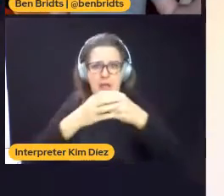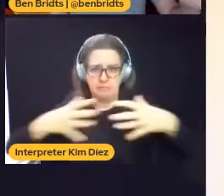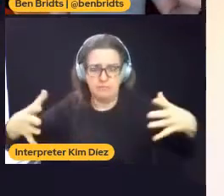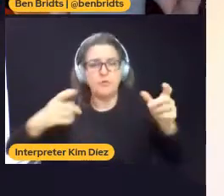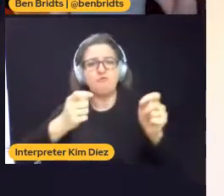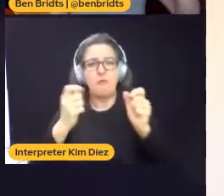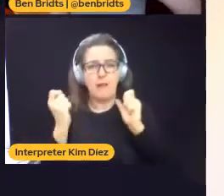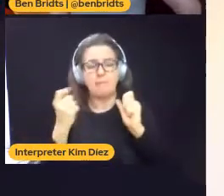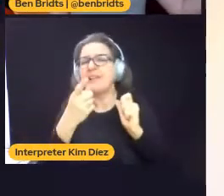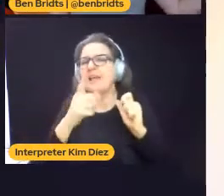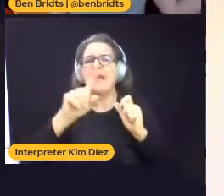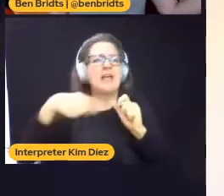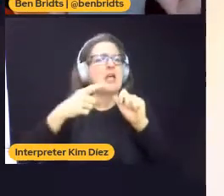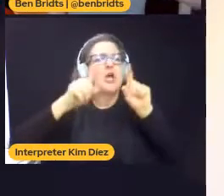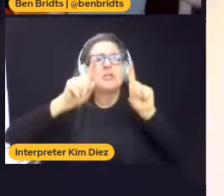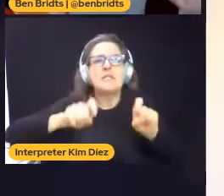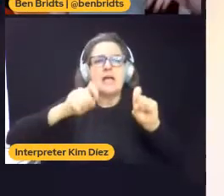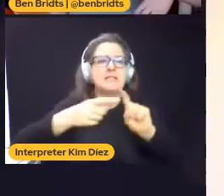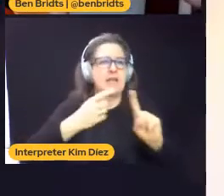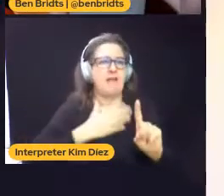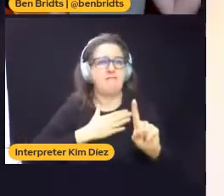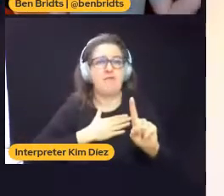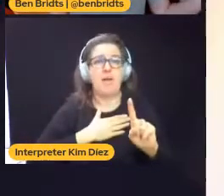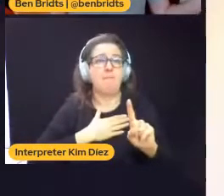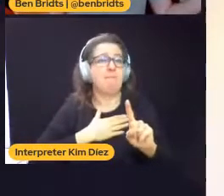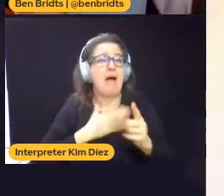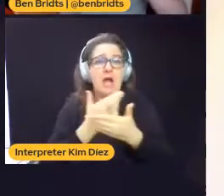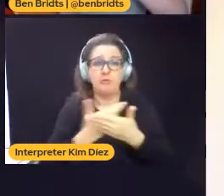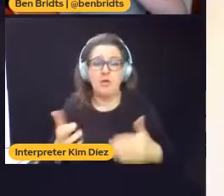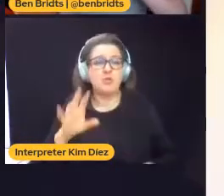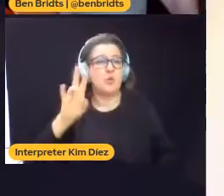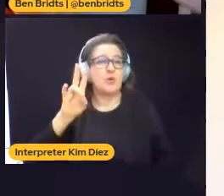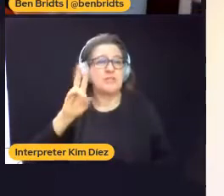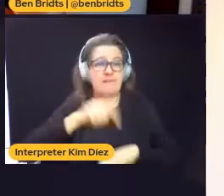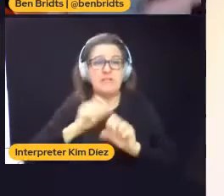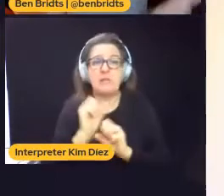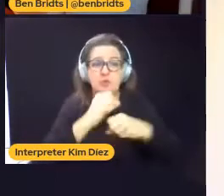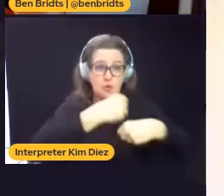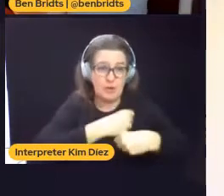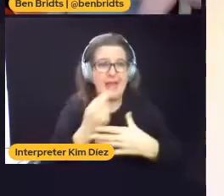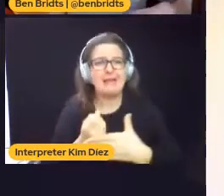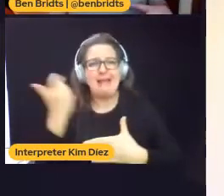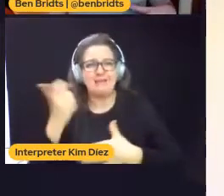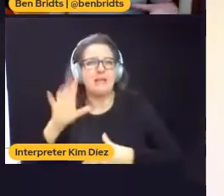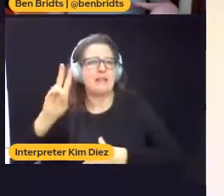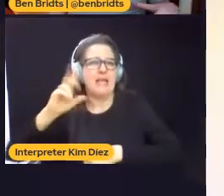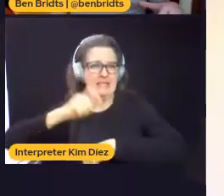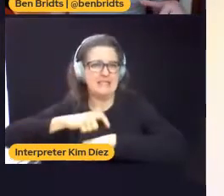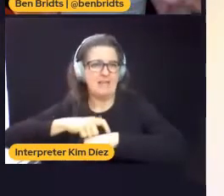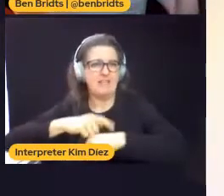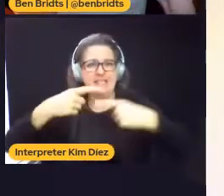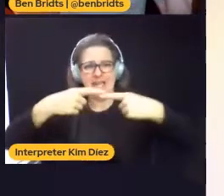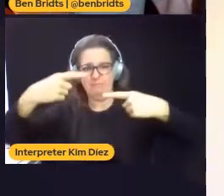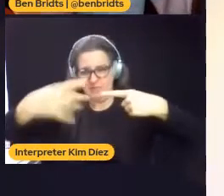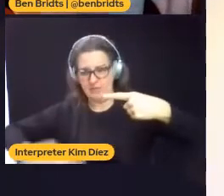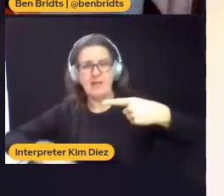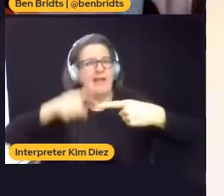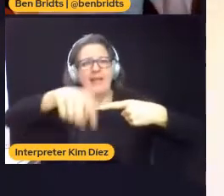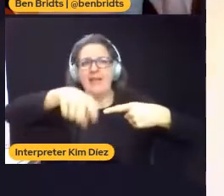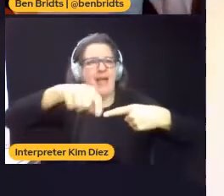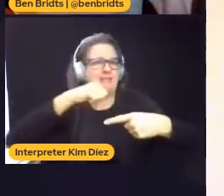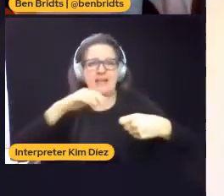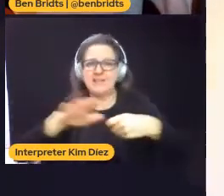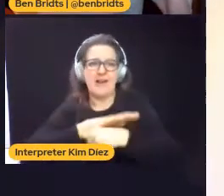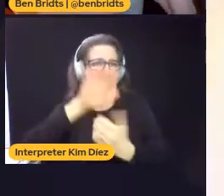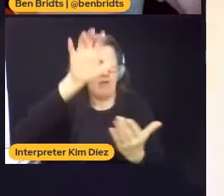that resource 7 times. Just create delete 7 times. And this isn't even the full screen of it. That's all